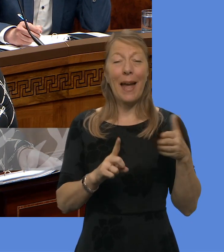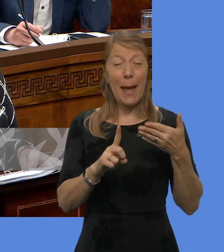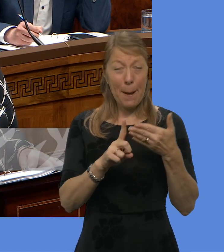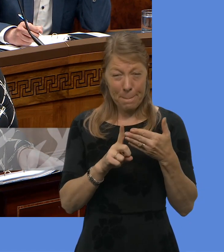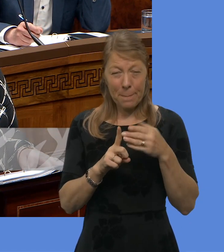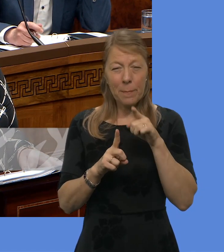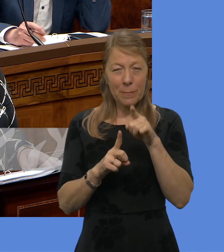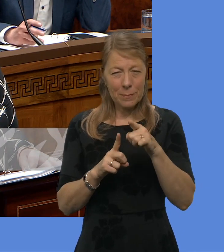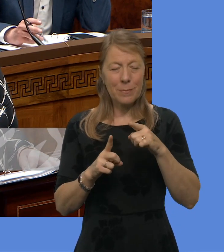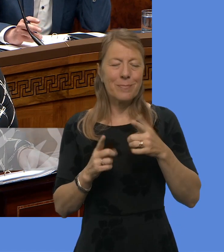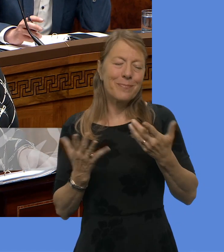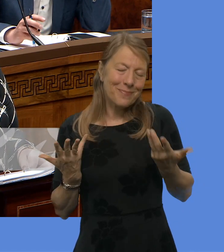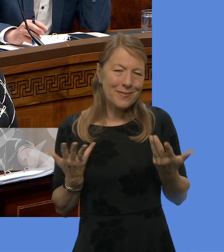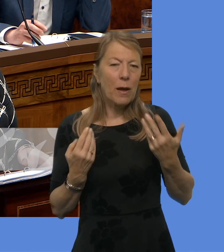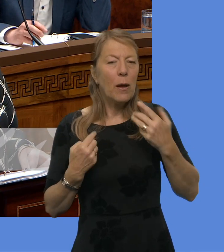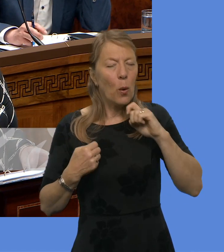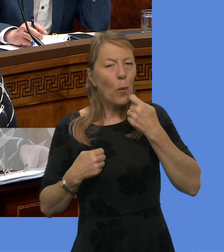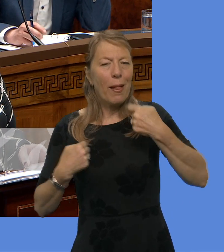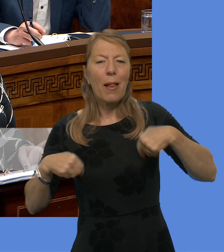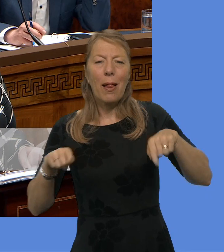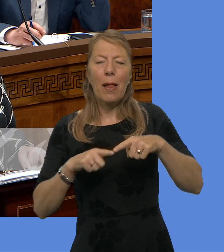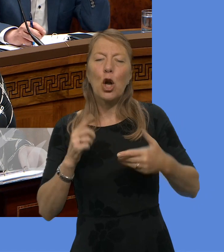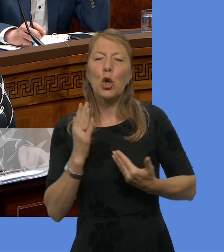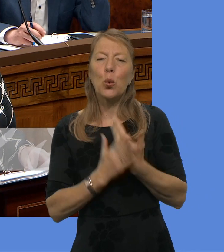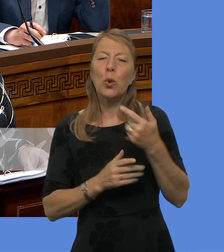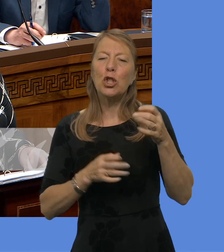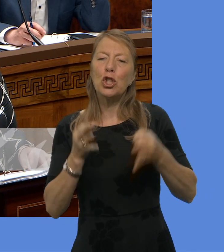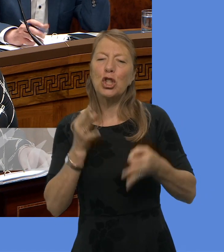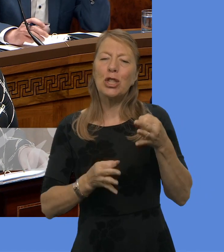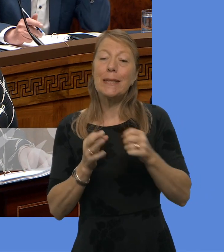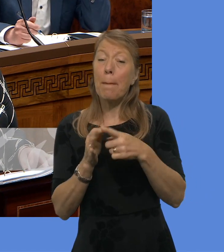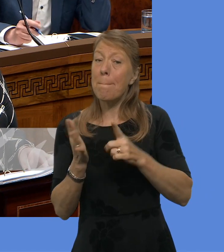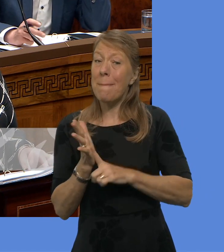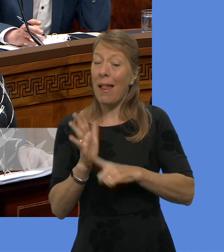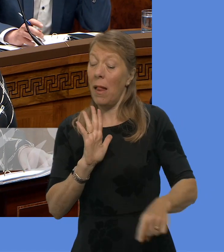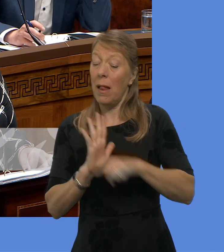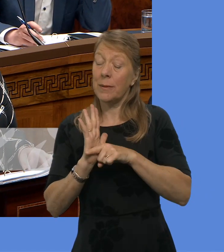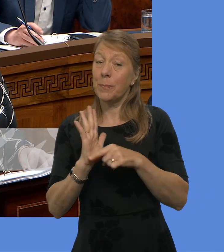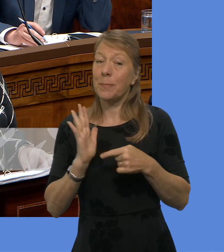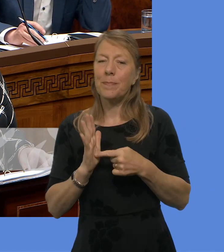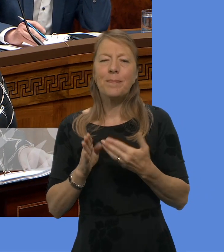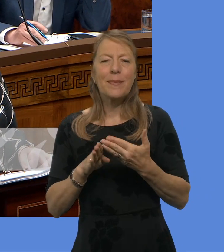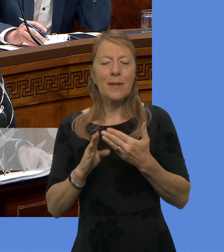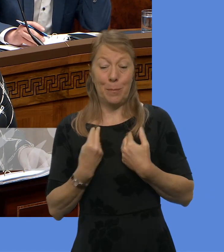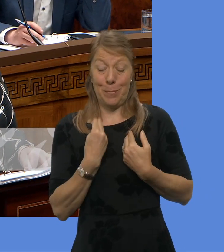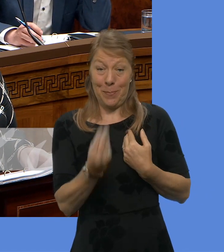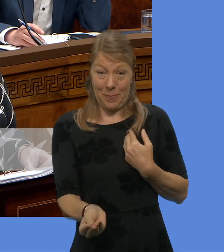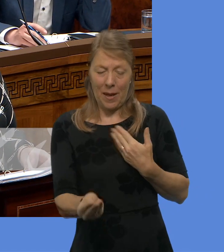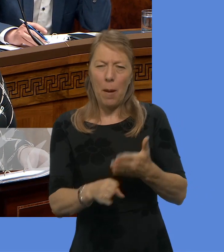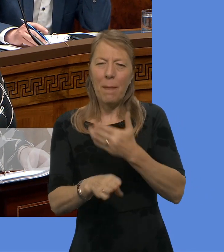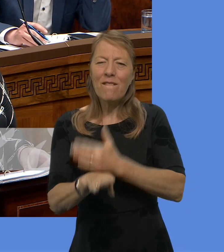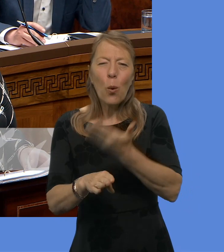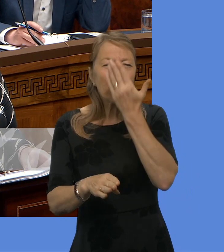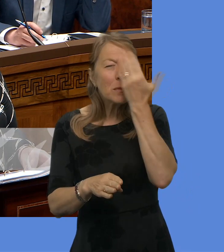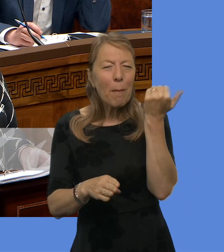mixed content modernisation of Justice Bill before the summer recess, and that the committee would then have just over a year to